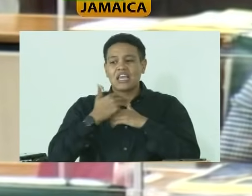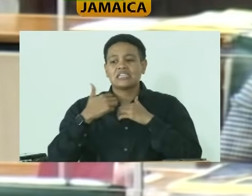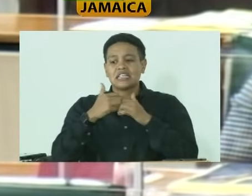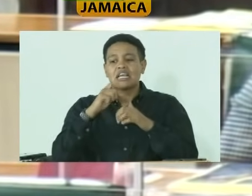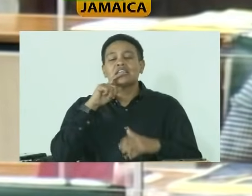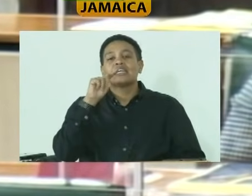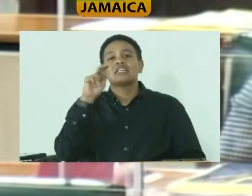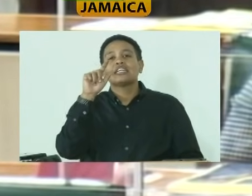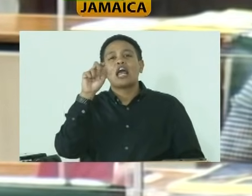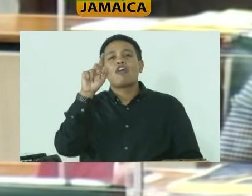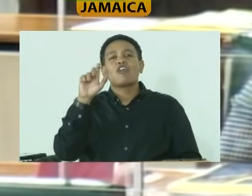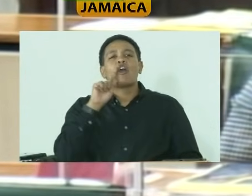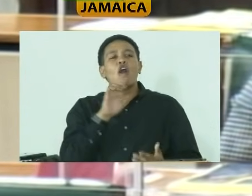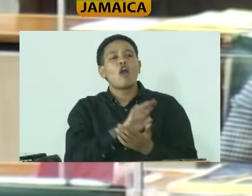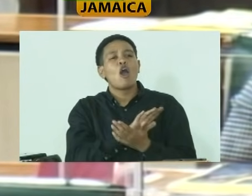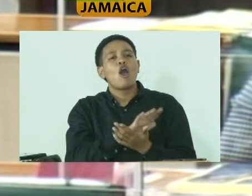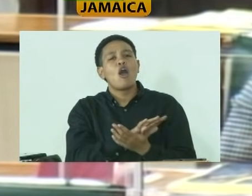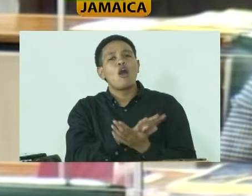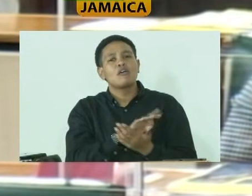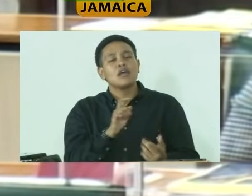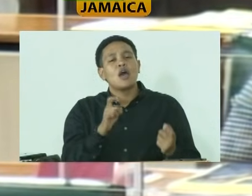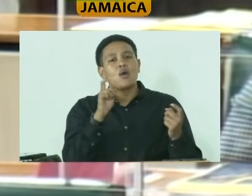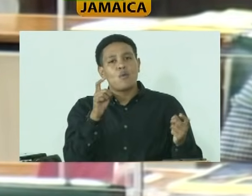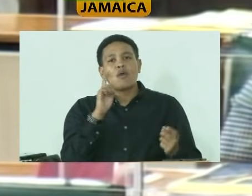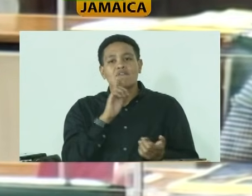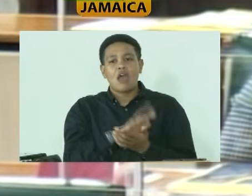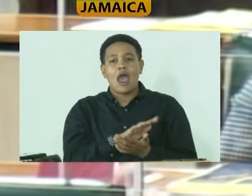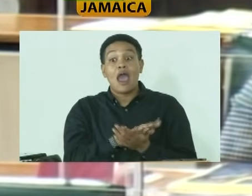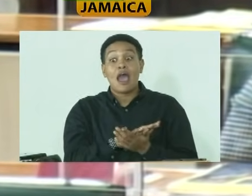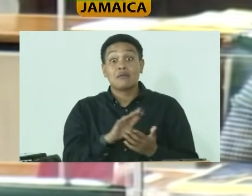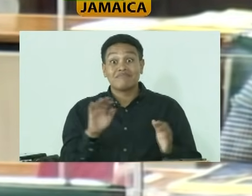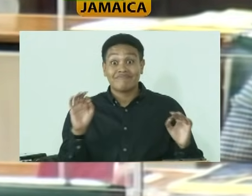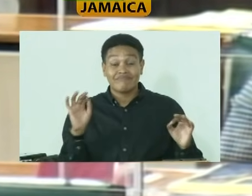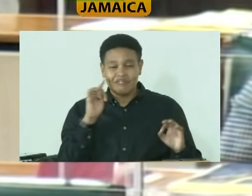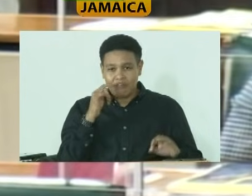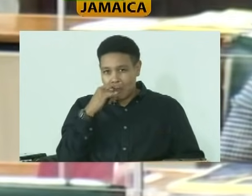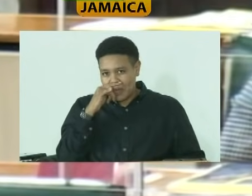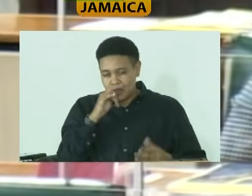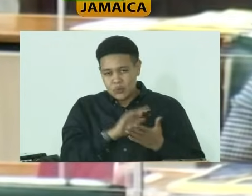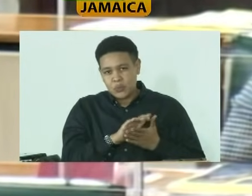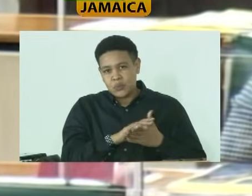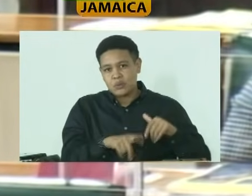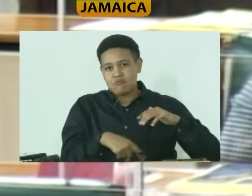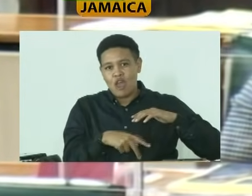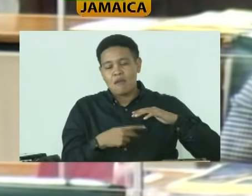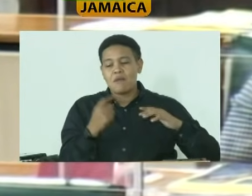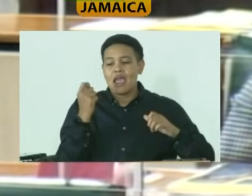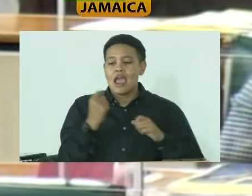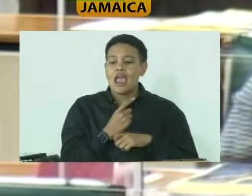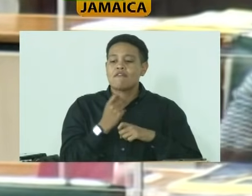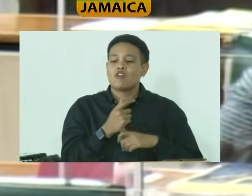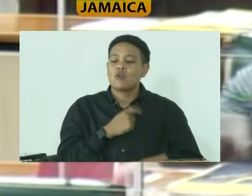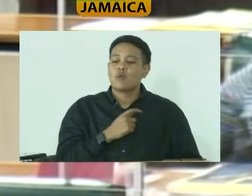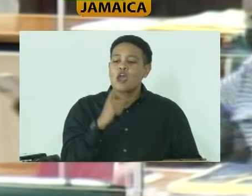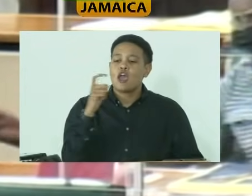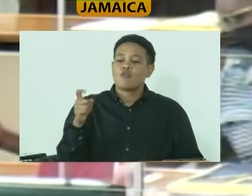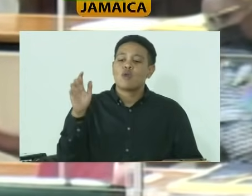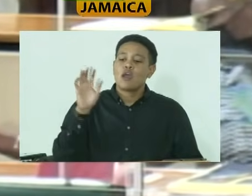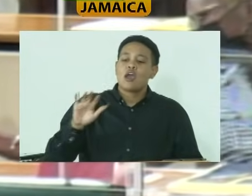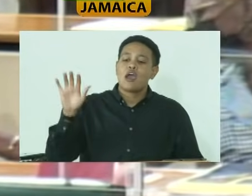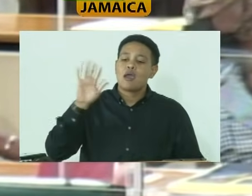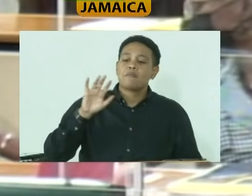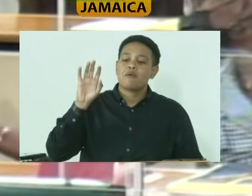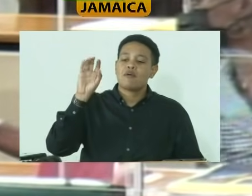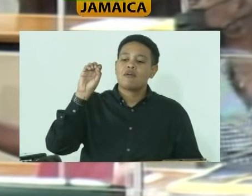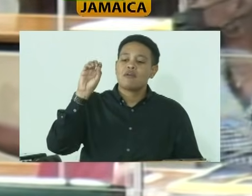Terrelonge Award for Academic Excellence for primary school students. Every year, we award approximately